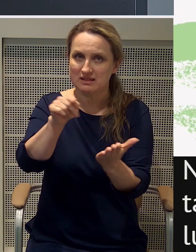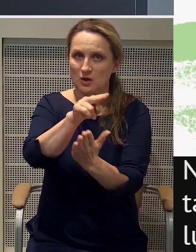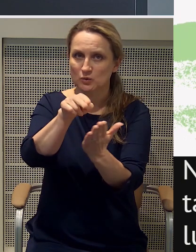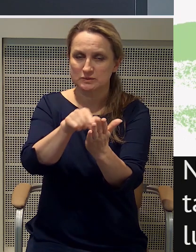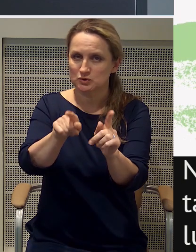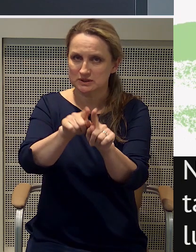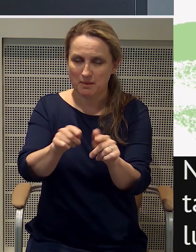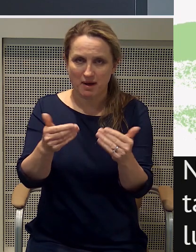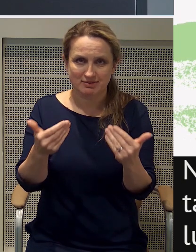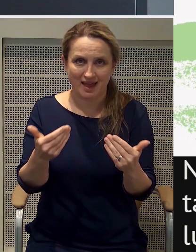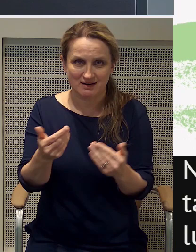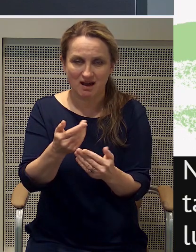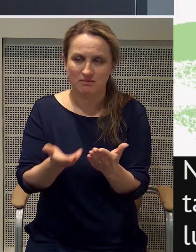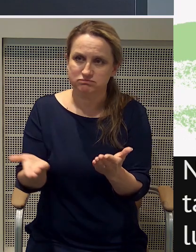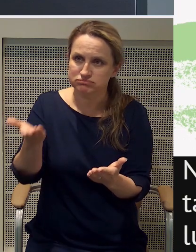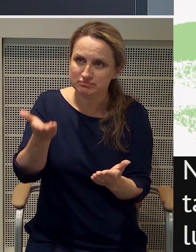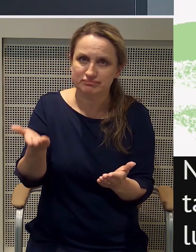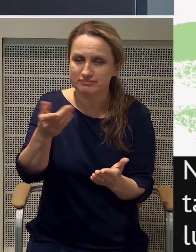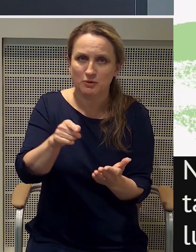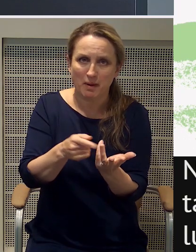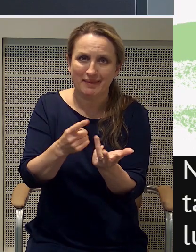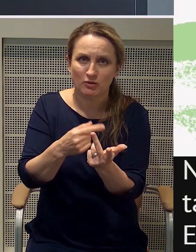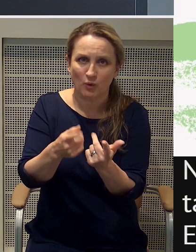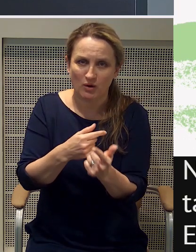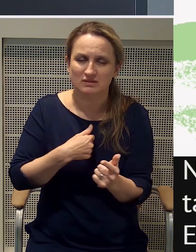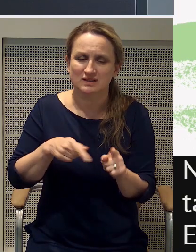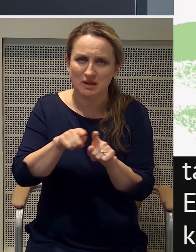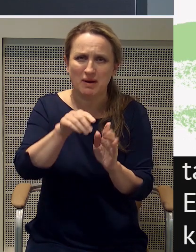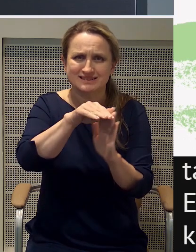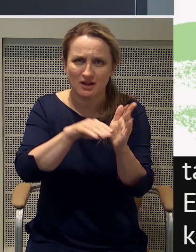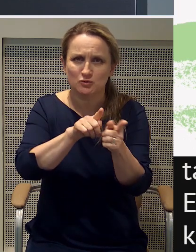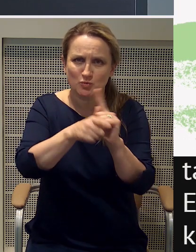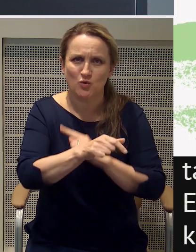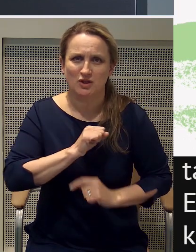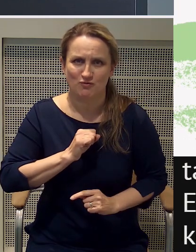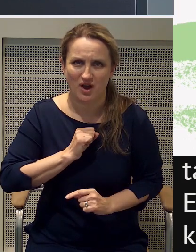regulation doesn't allow us to make these